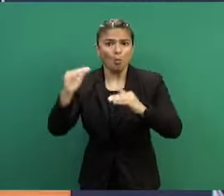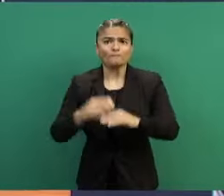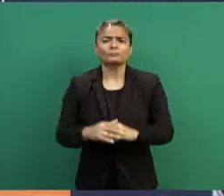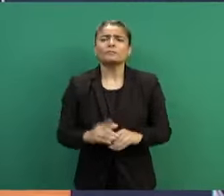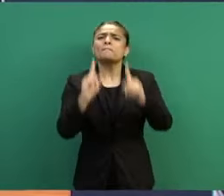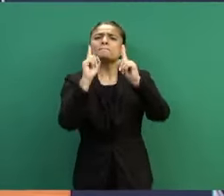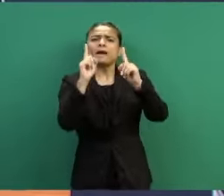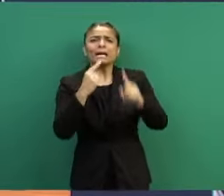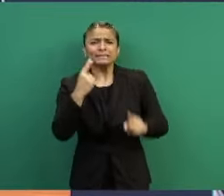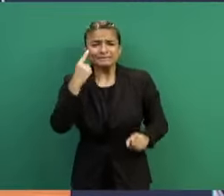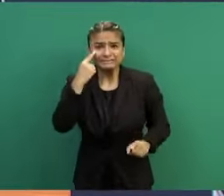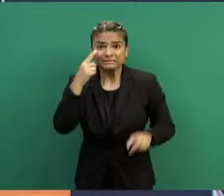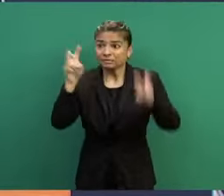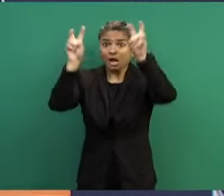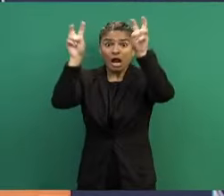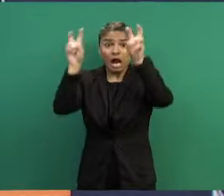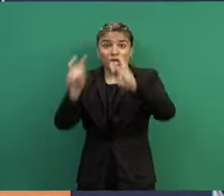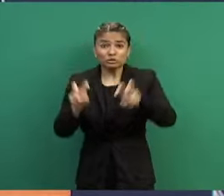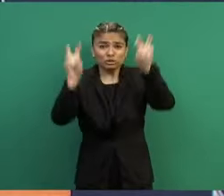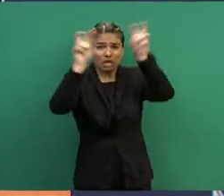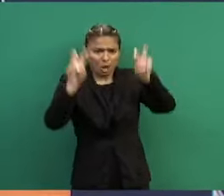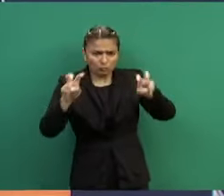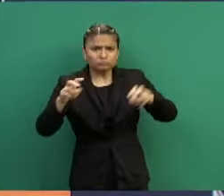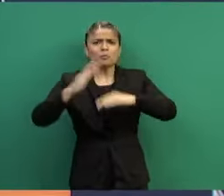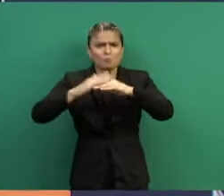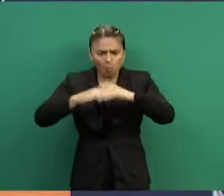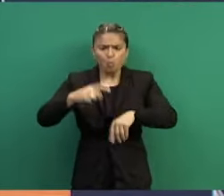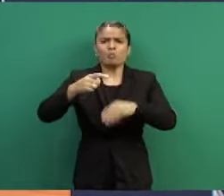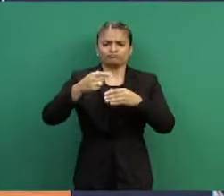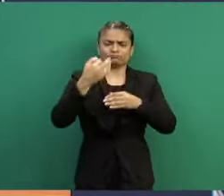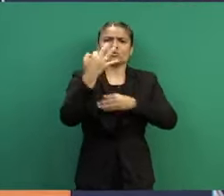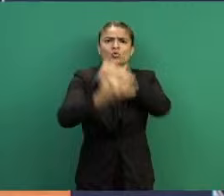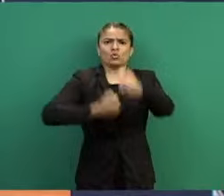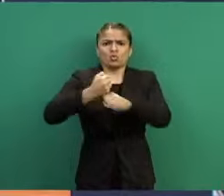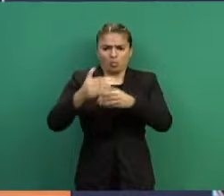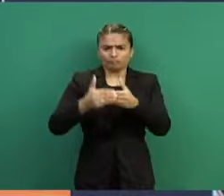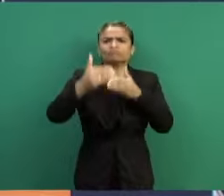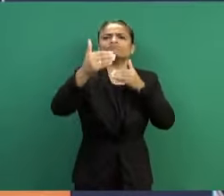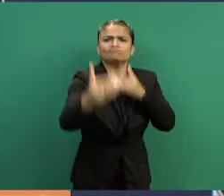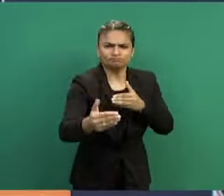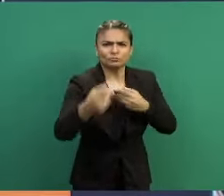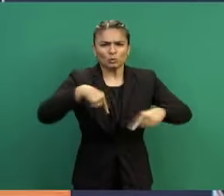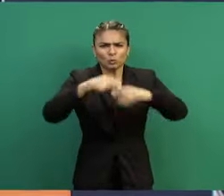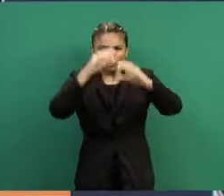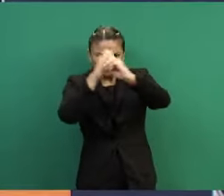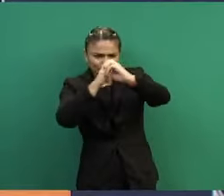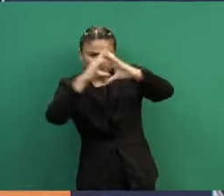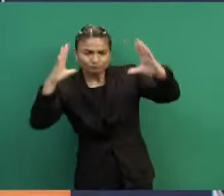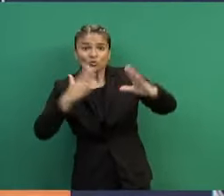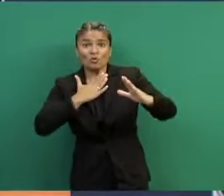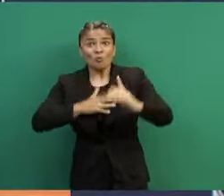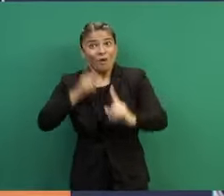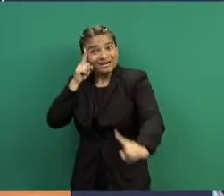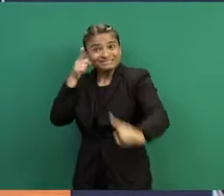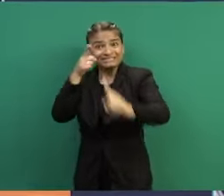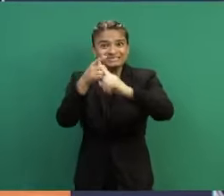term, helping to raise our forecast for output growth in 2024, 2025,